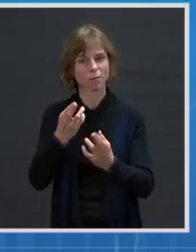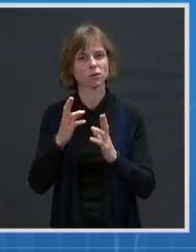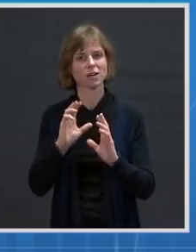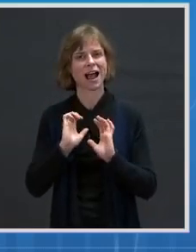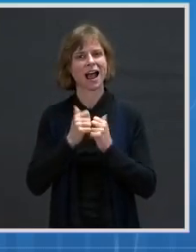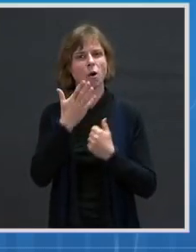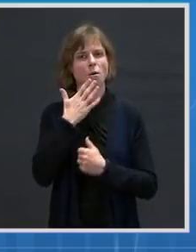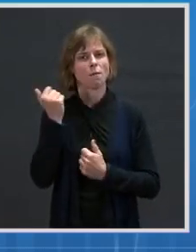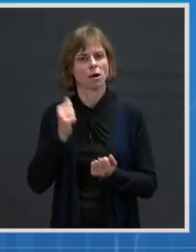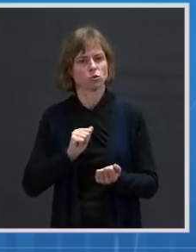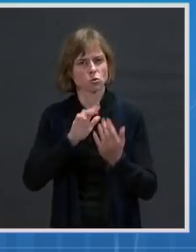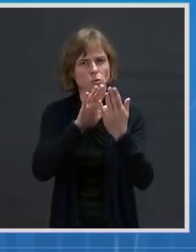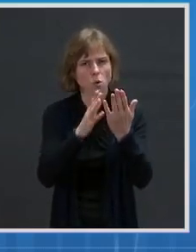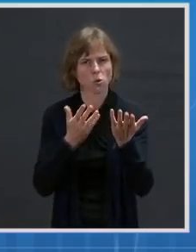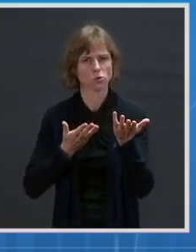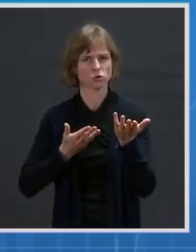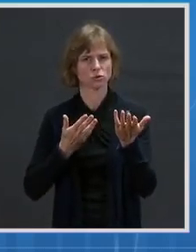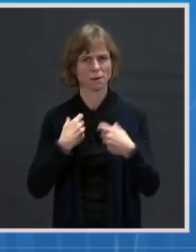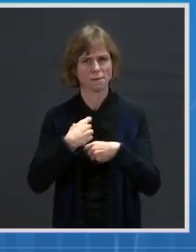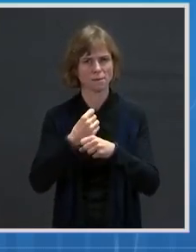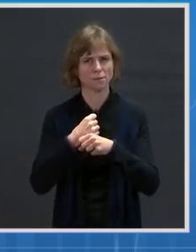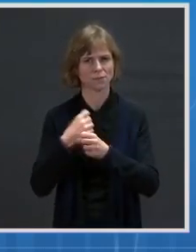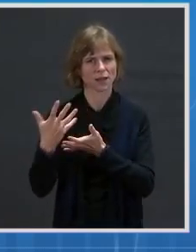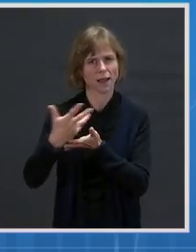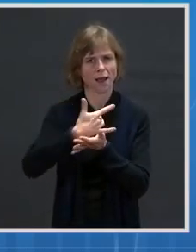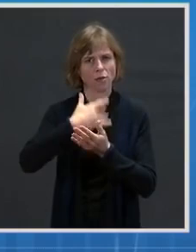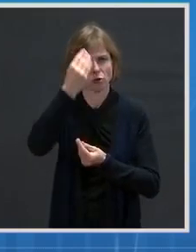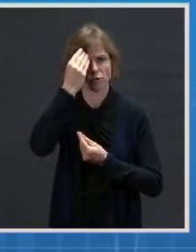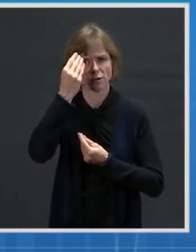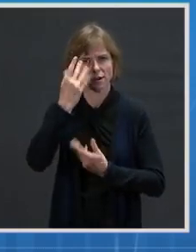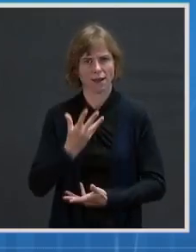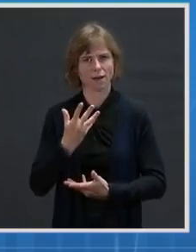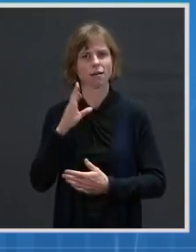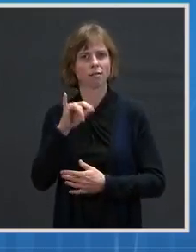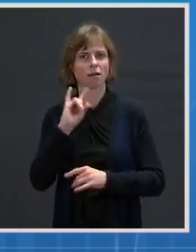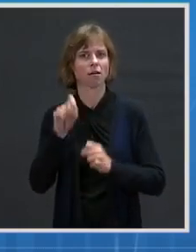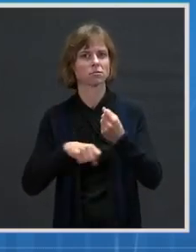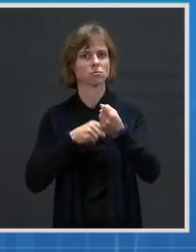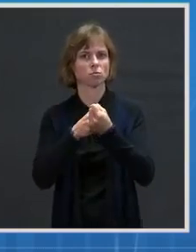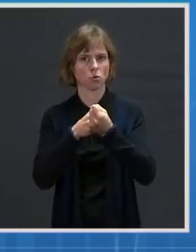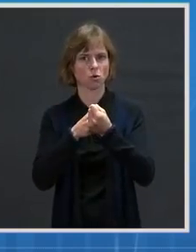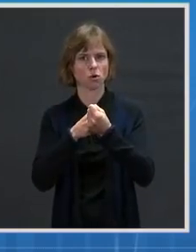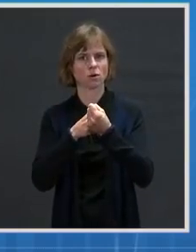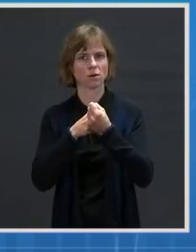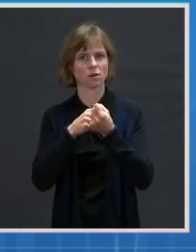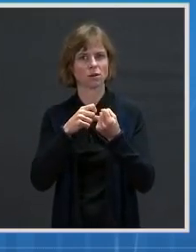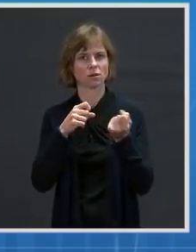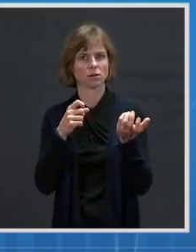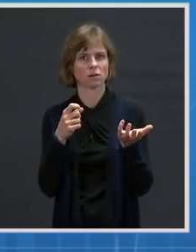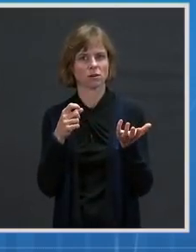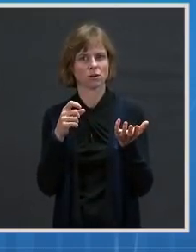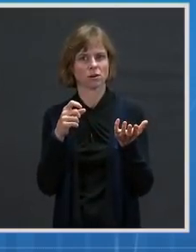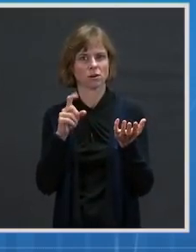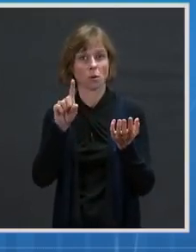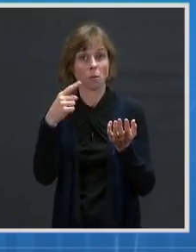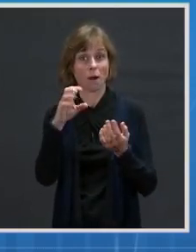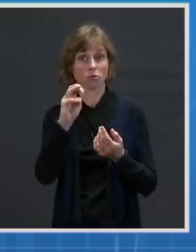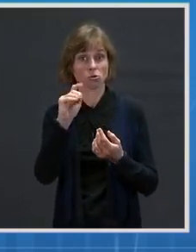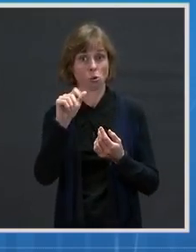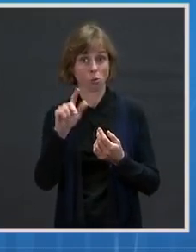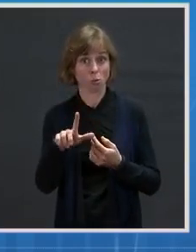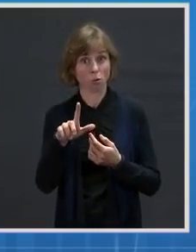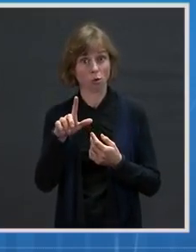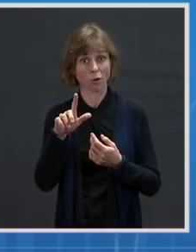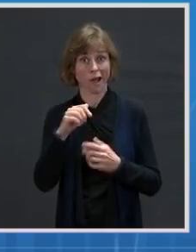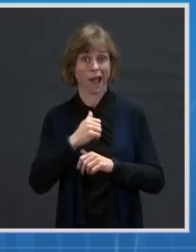approaches, how to generate data that potentially could support an EUA for monoclonal antibody products